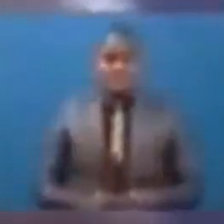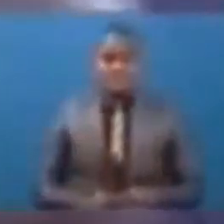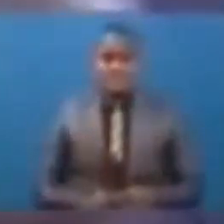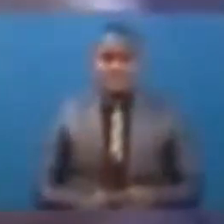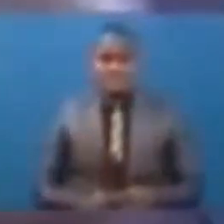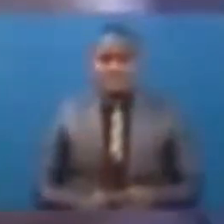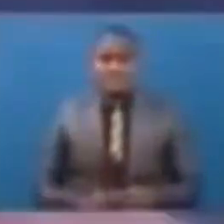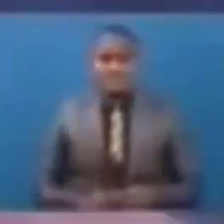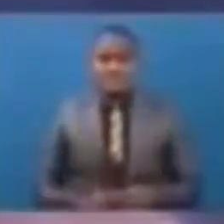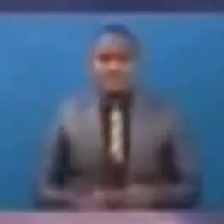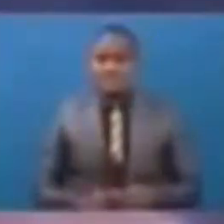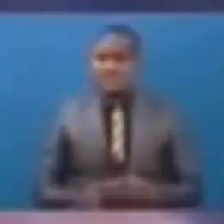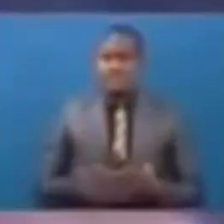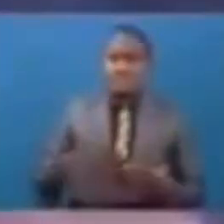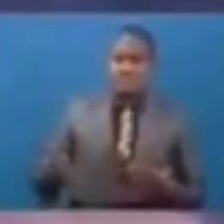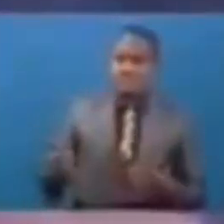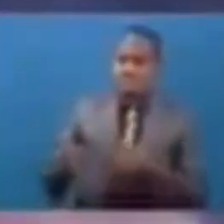of signature of presiding officer.